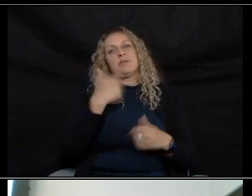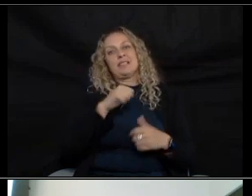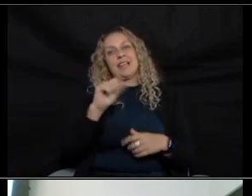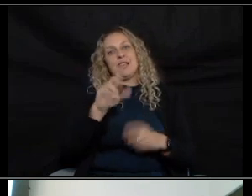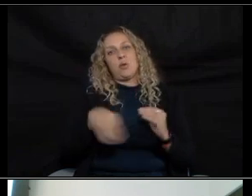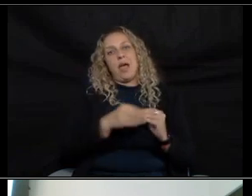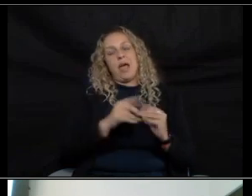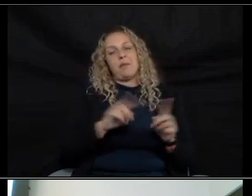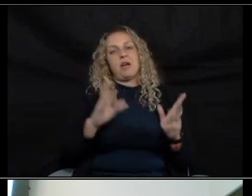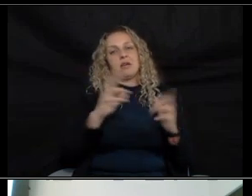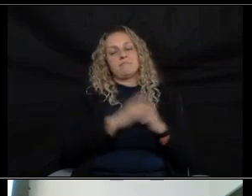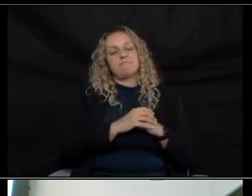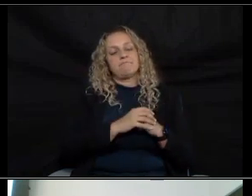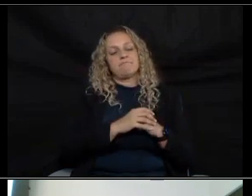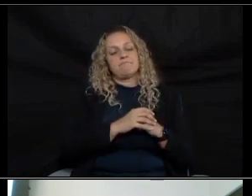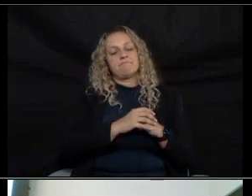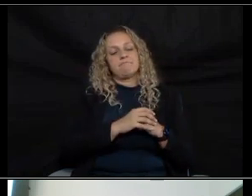to add, but